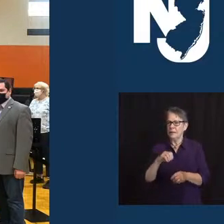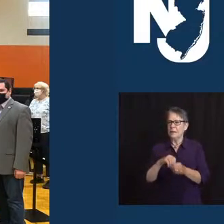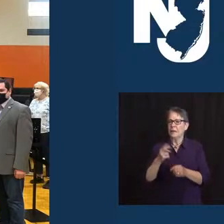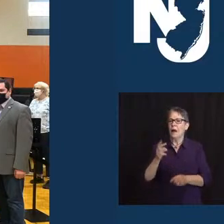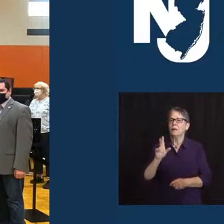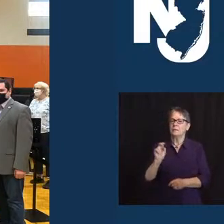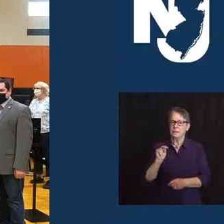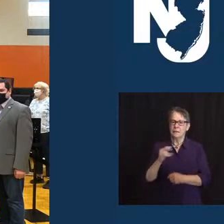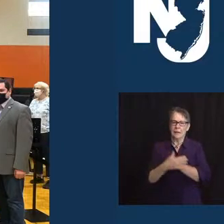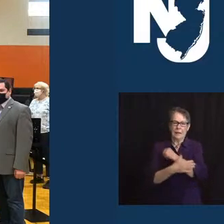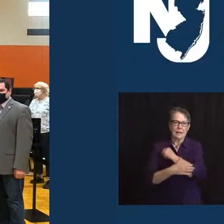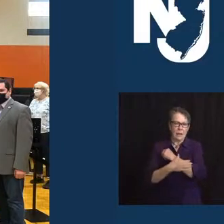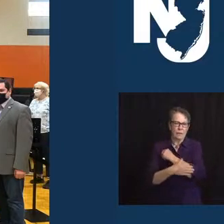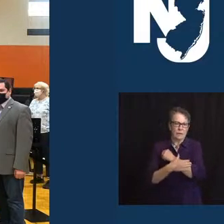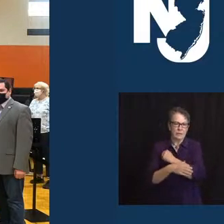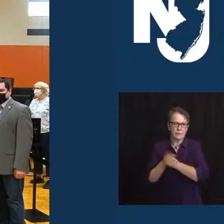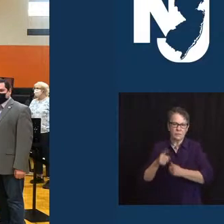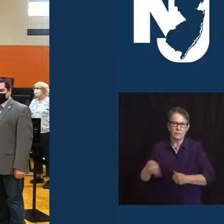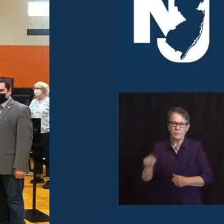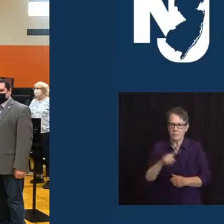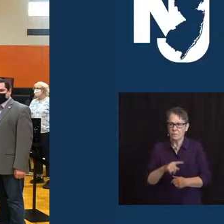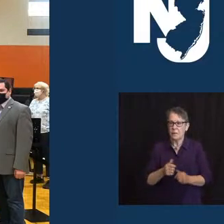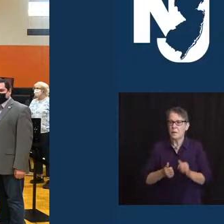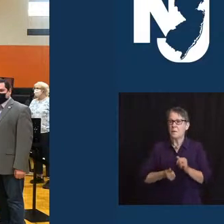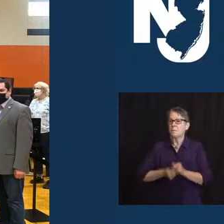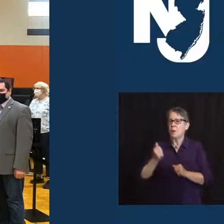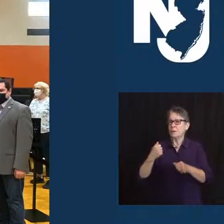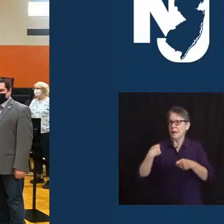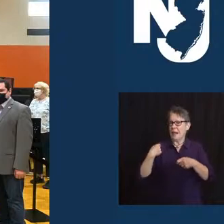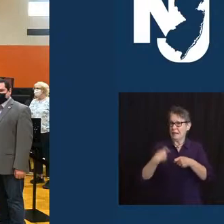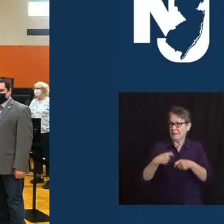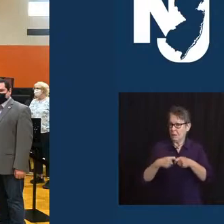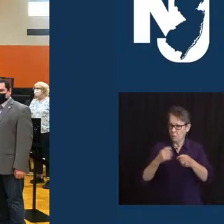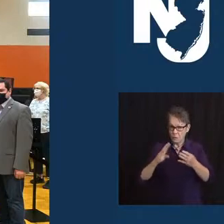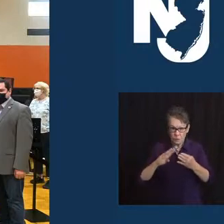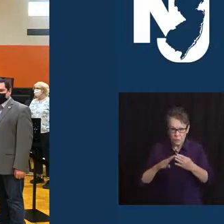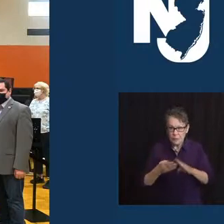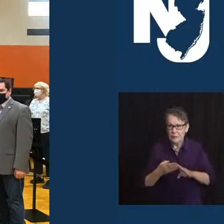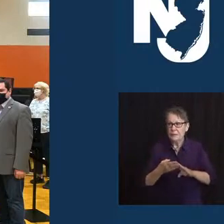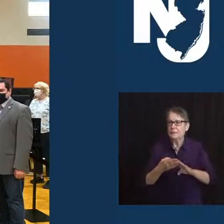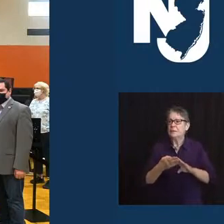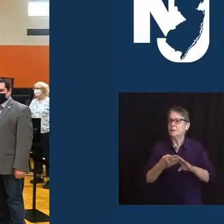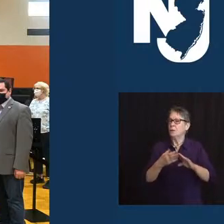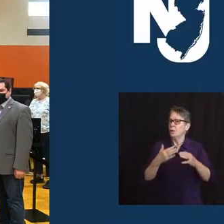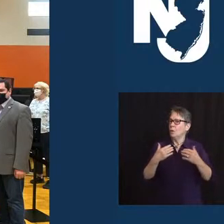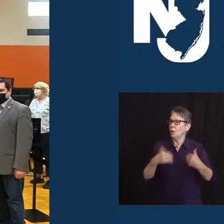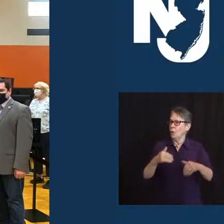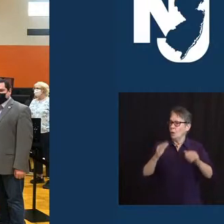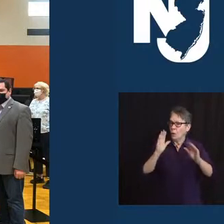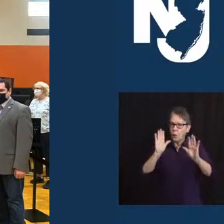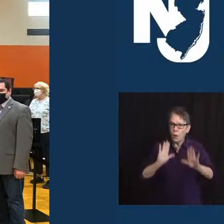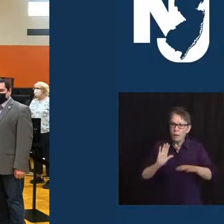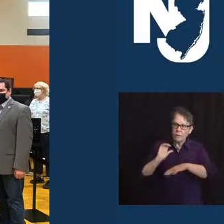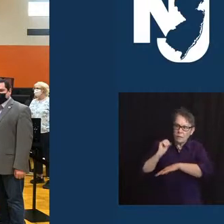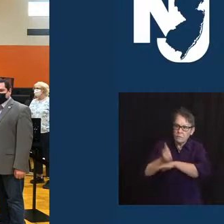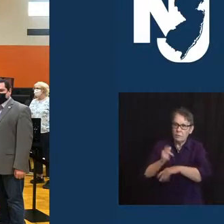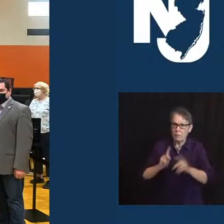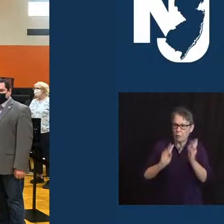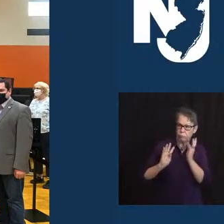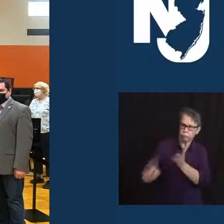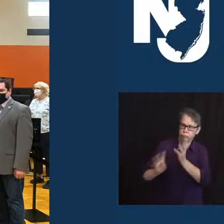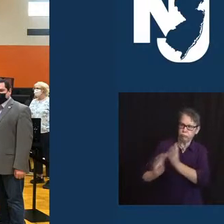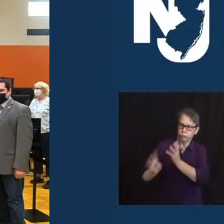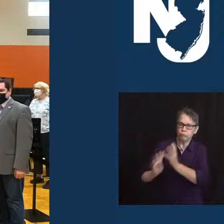an overwhelmingly Latino community and community of color. That's Gabe on my left. That's